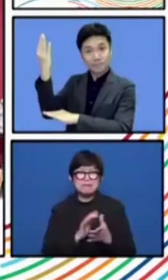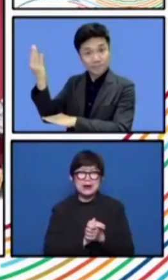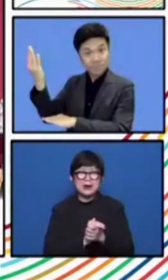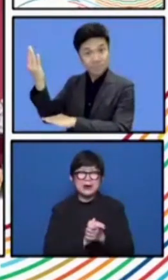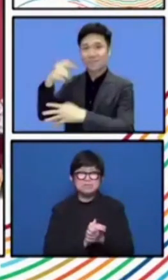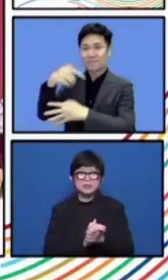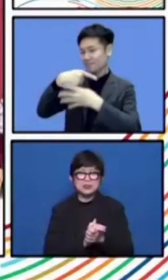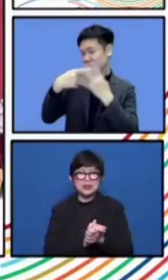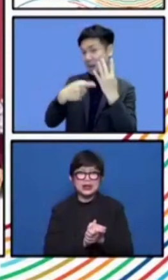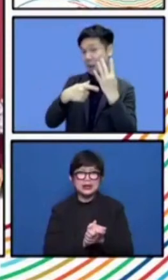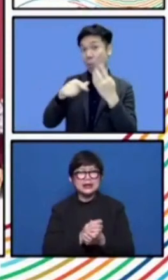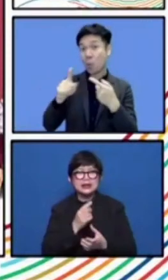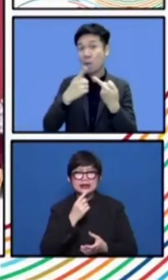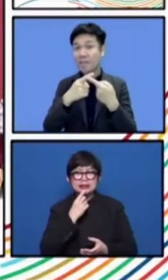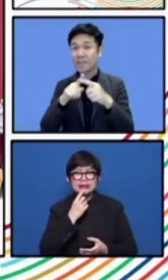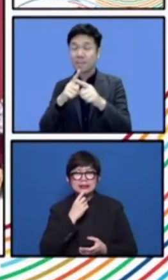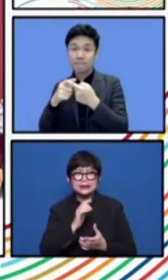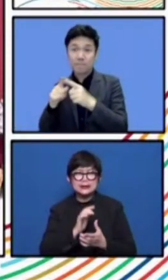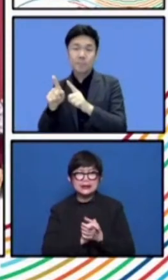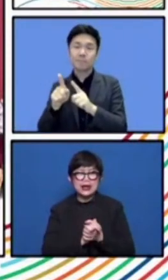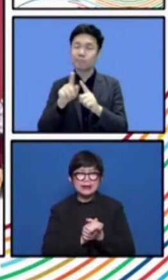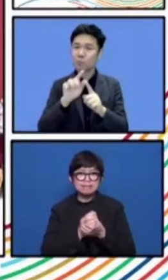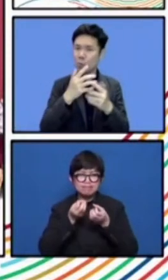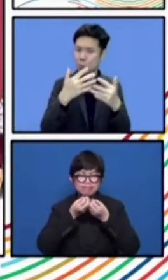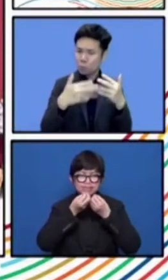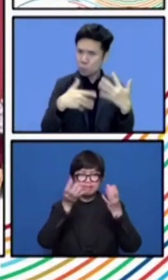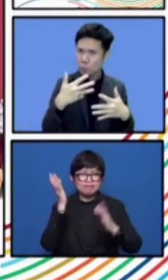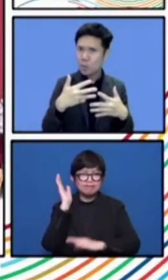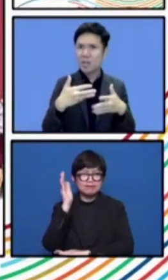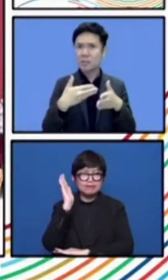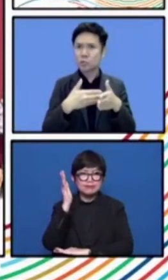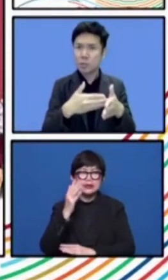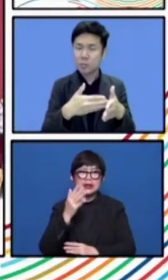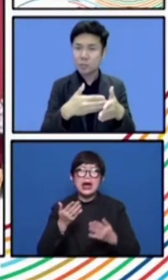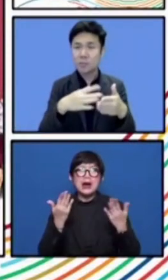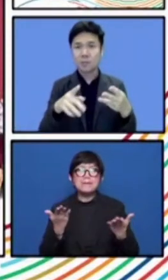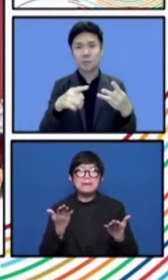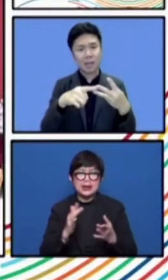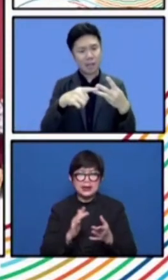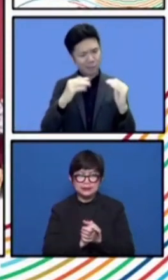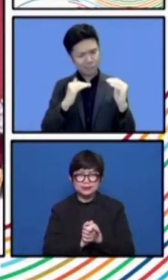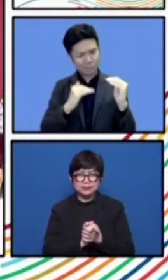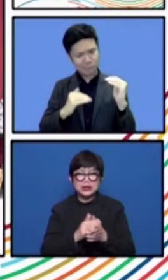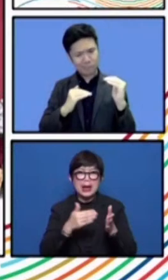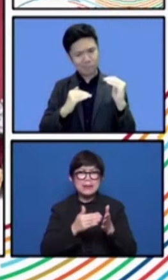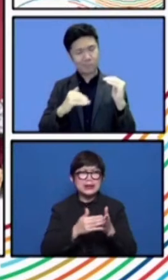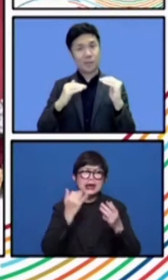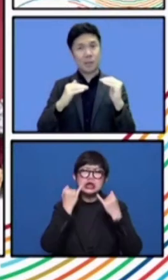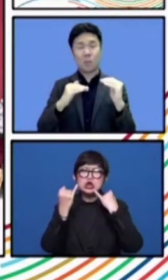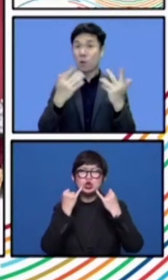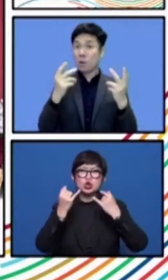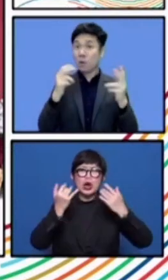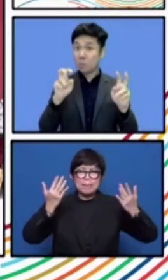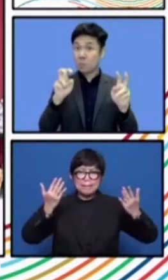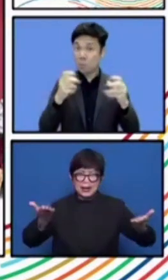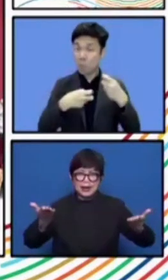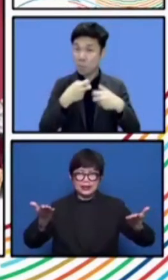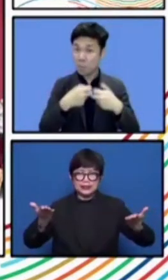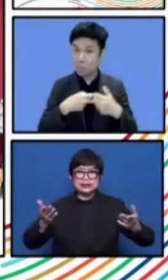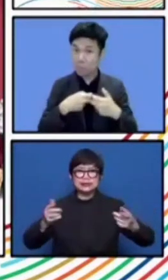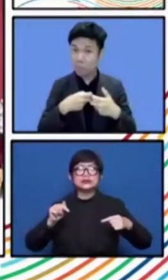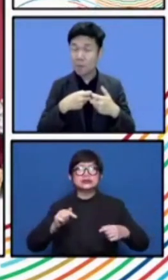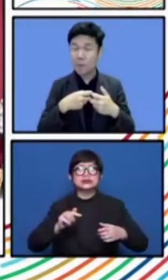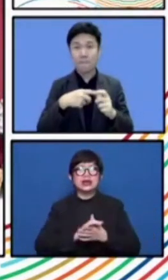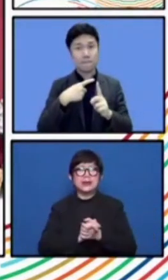data and statistics key challenges opportunities gaps and prevalent emerging issues and establish an emerging good practices